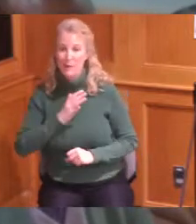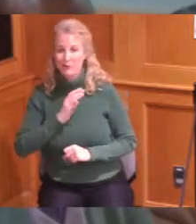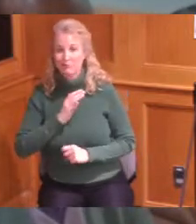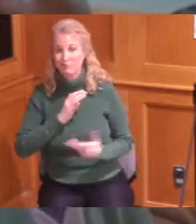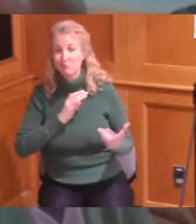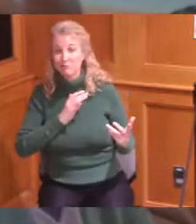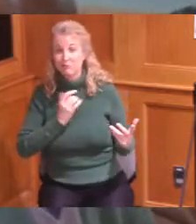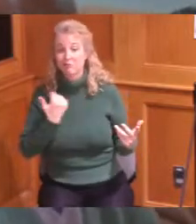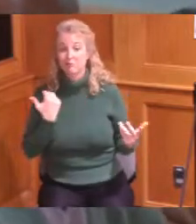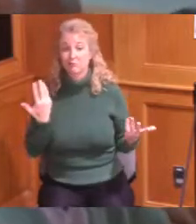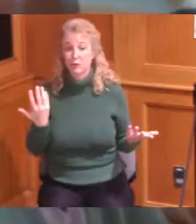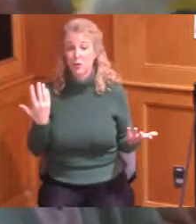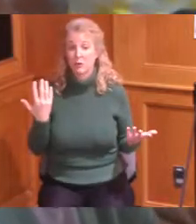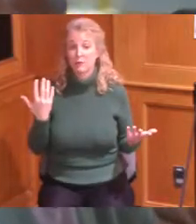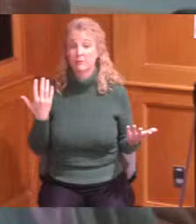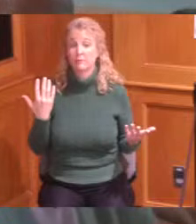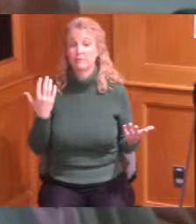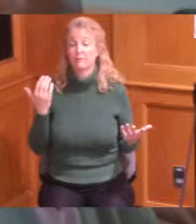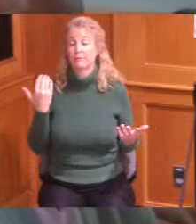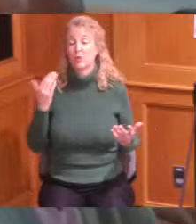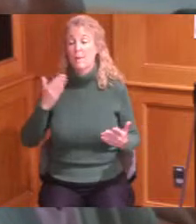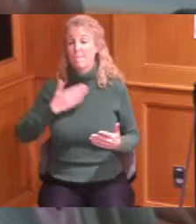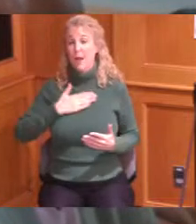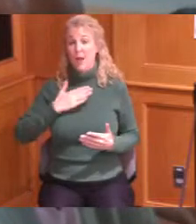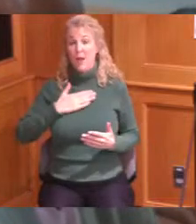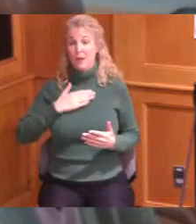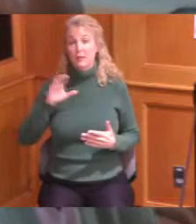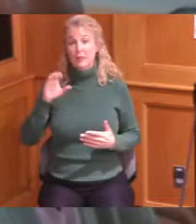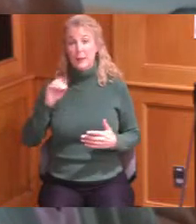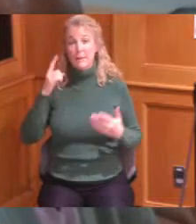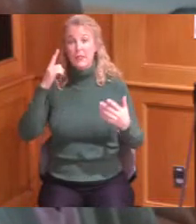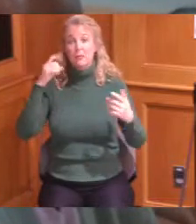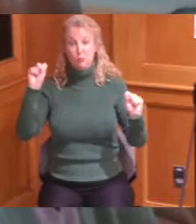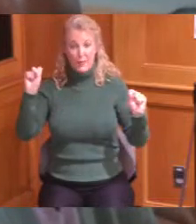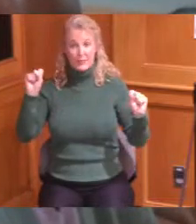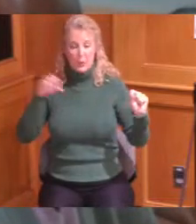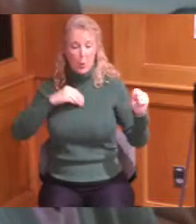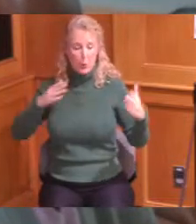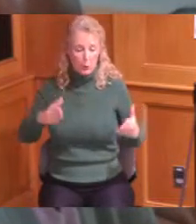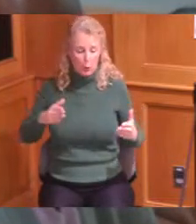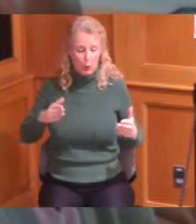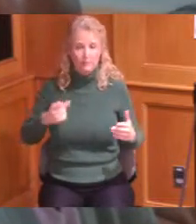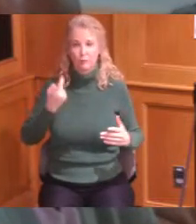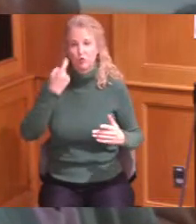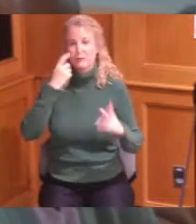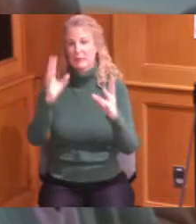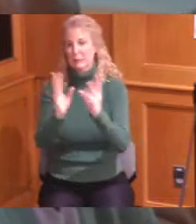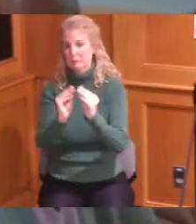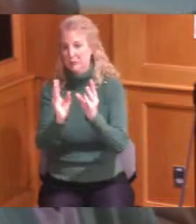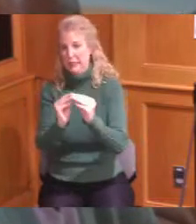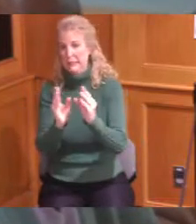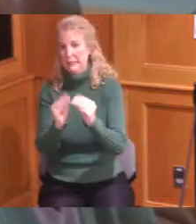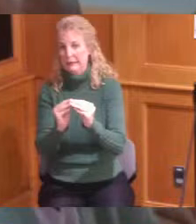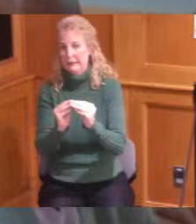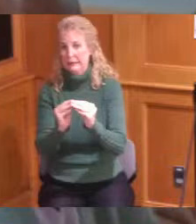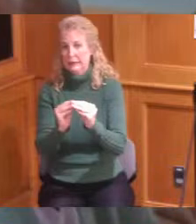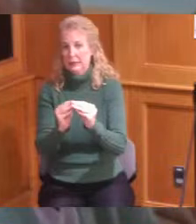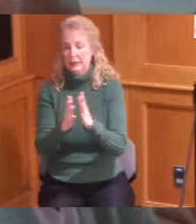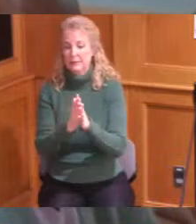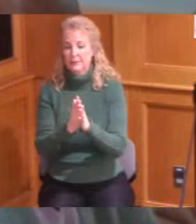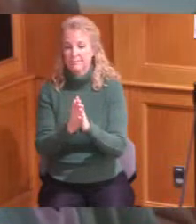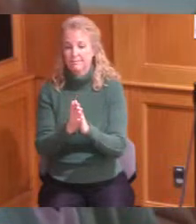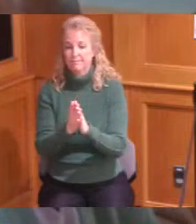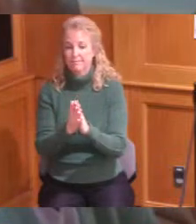Recently, our president owner up in Chicago had a town hall meeting. As things are pulling back from DEI,